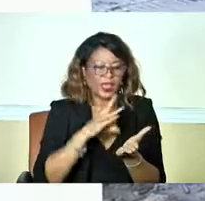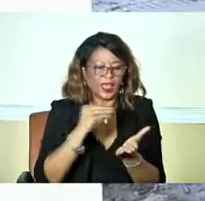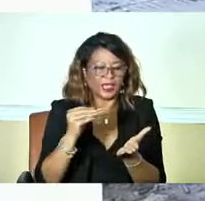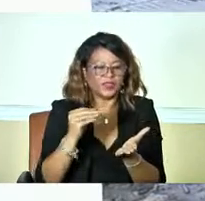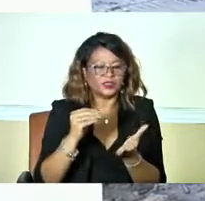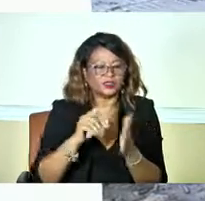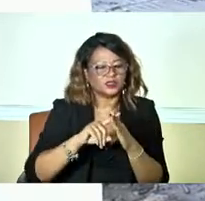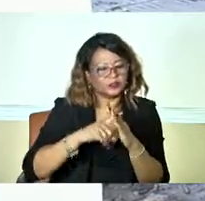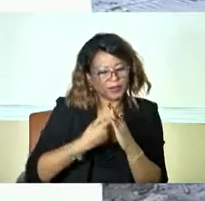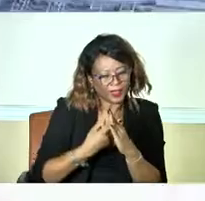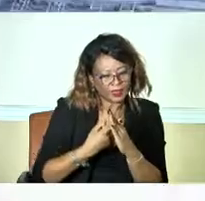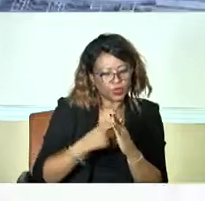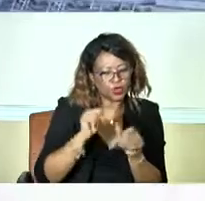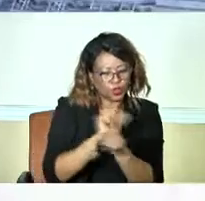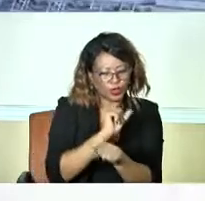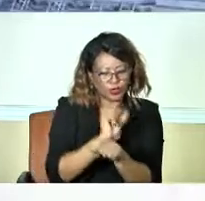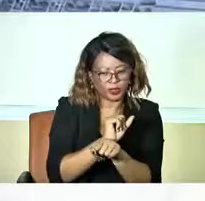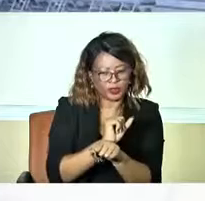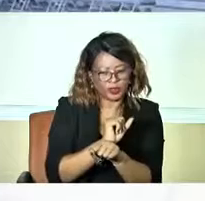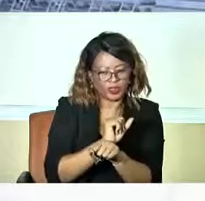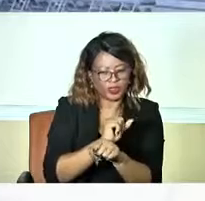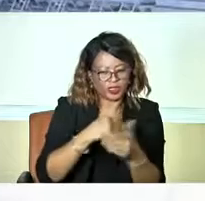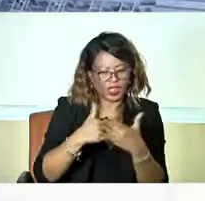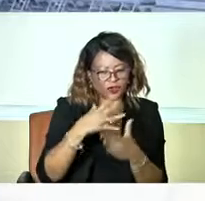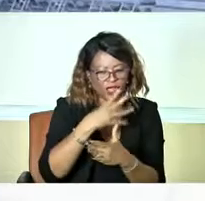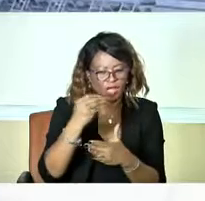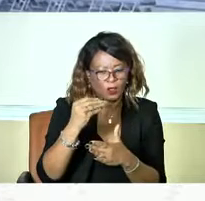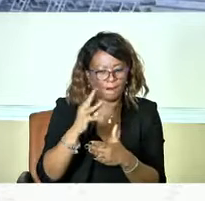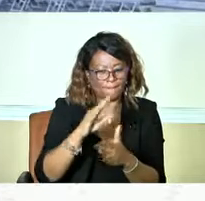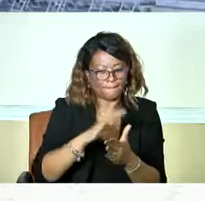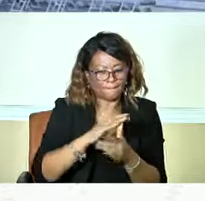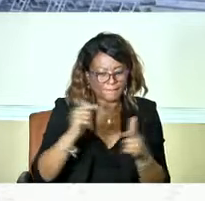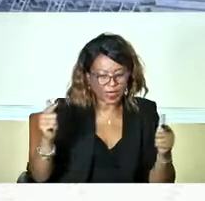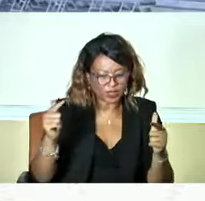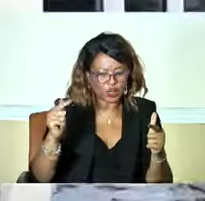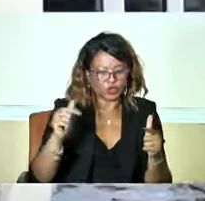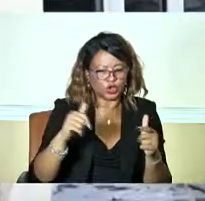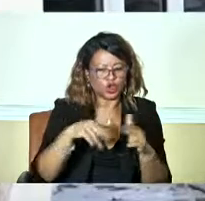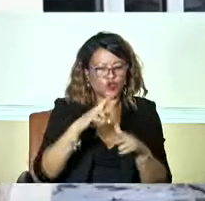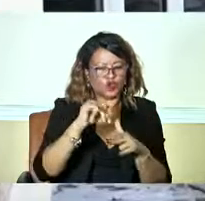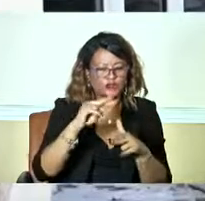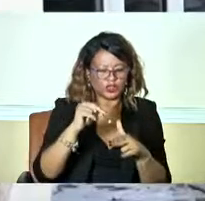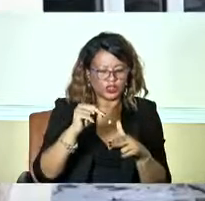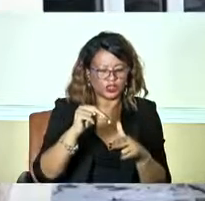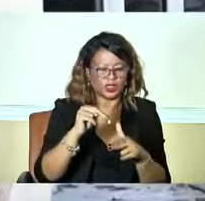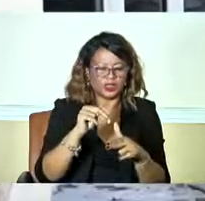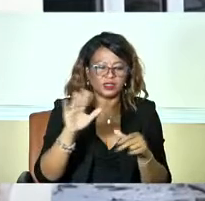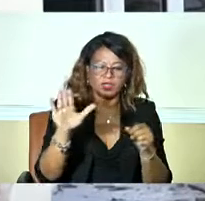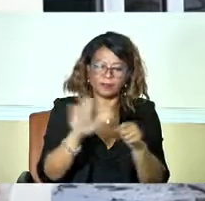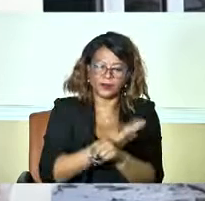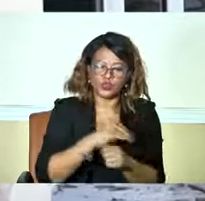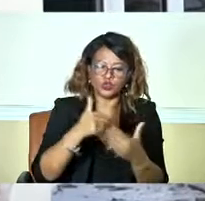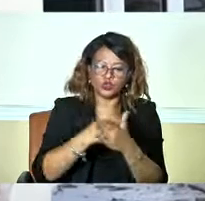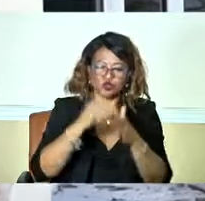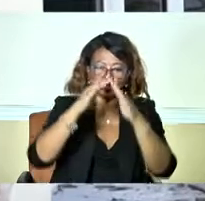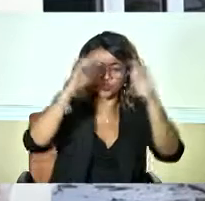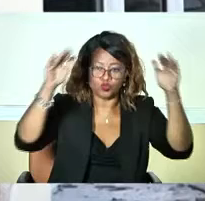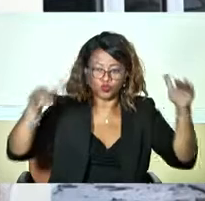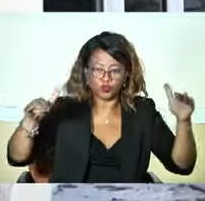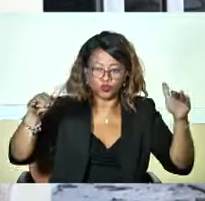already commenced work to carry out major renovations, including a complete new roof